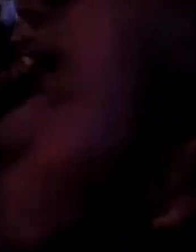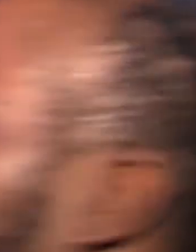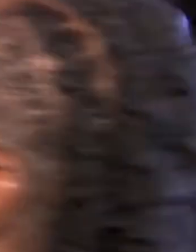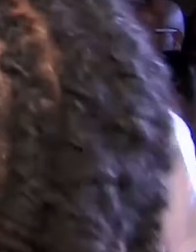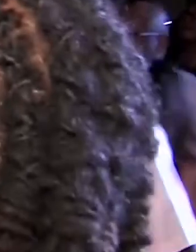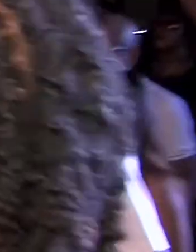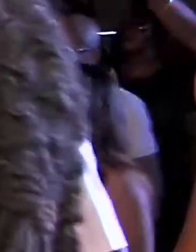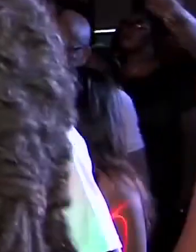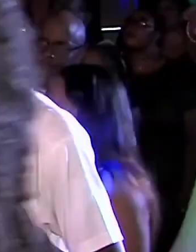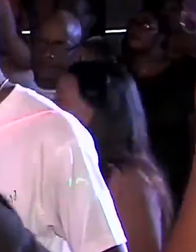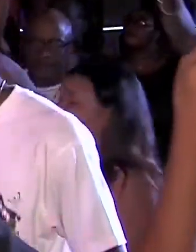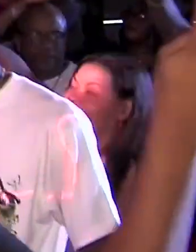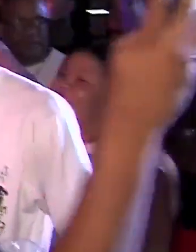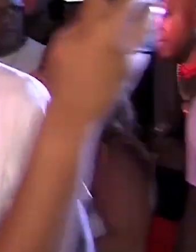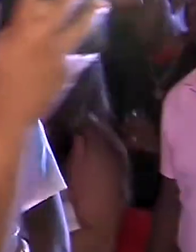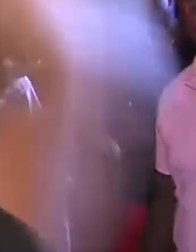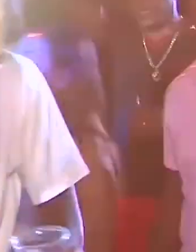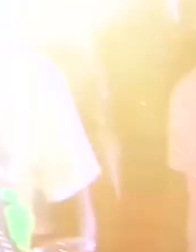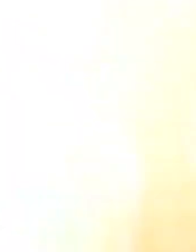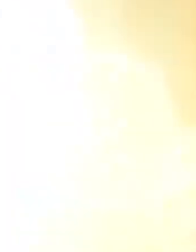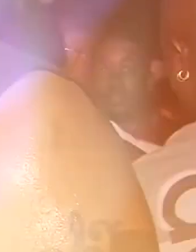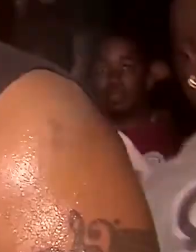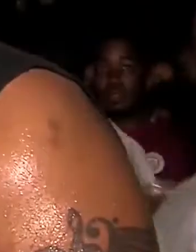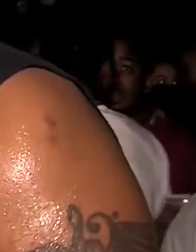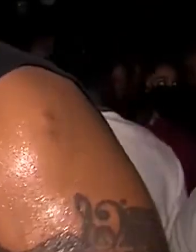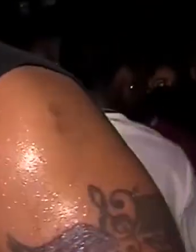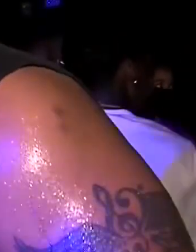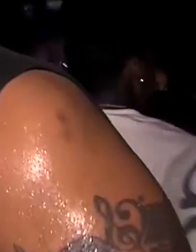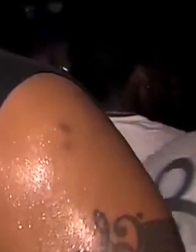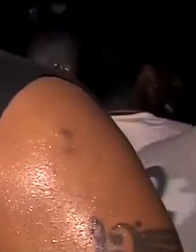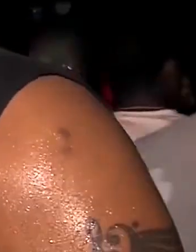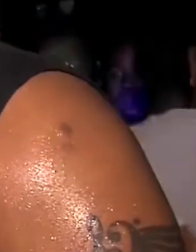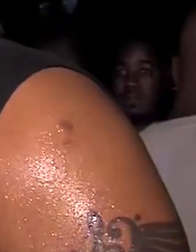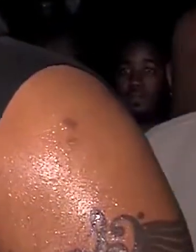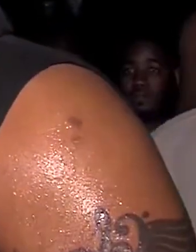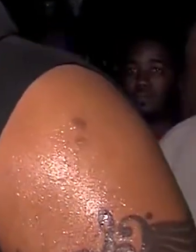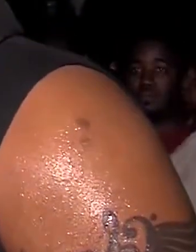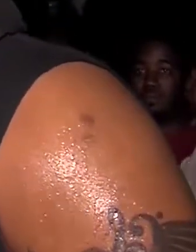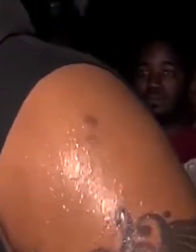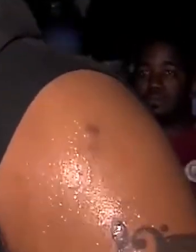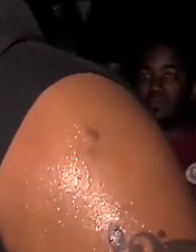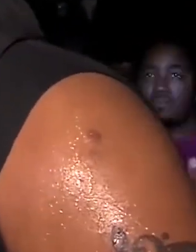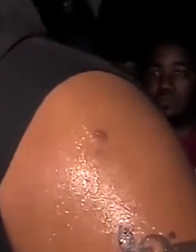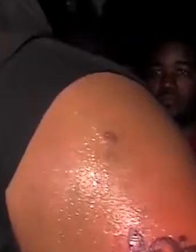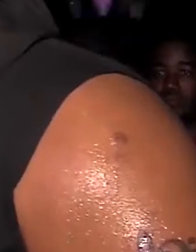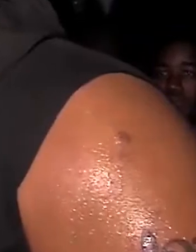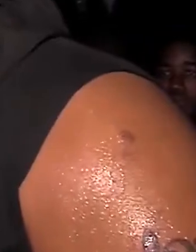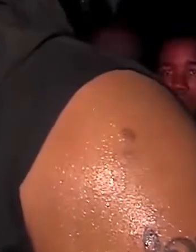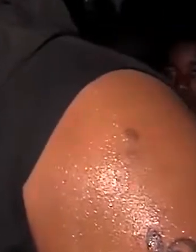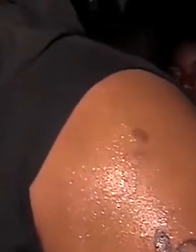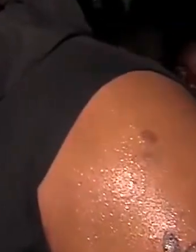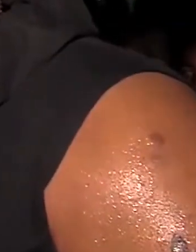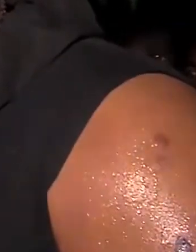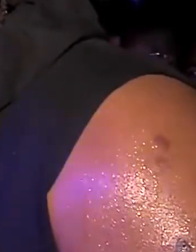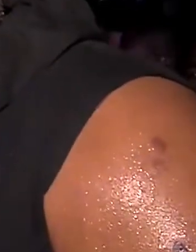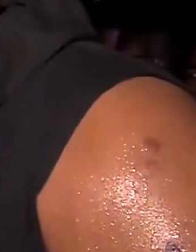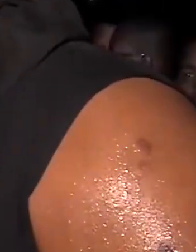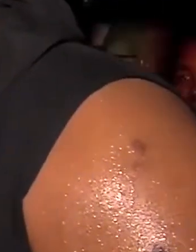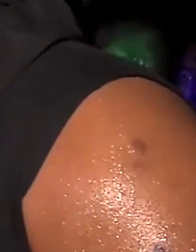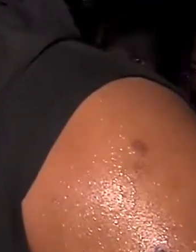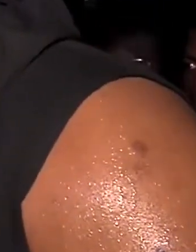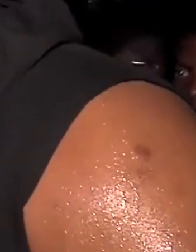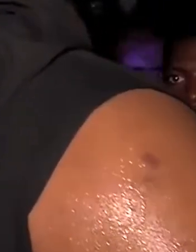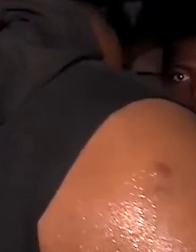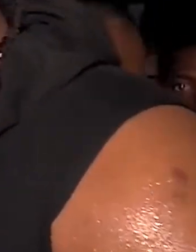People who say that. Pace versus spec. Does it depend on the wicket? Does it depend on the environment? Or is